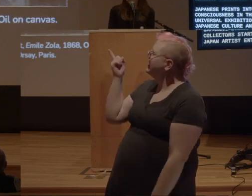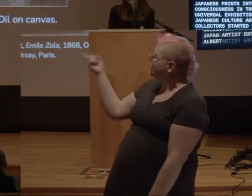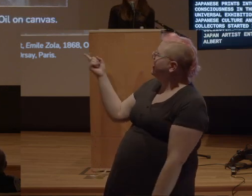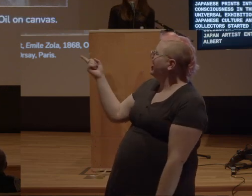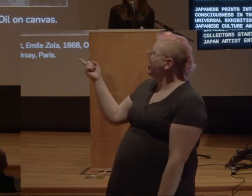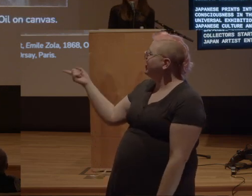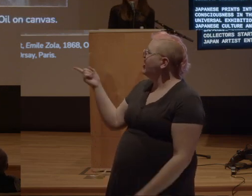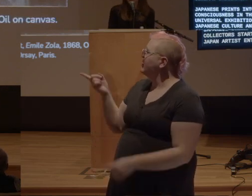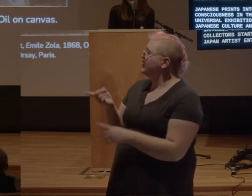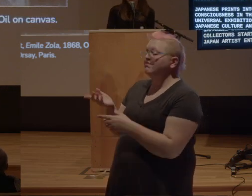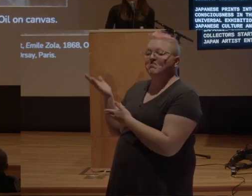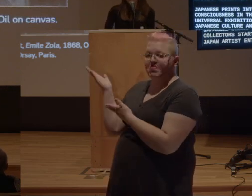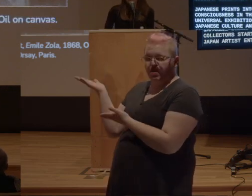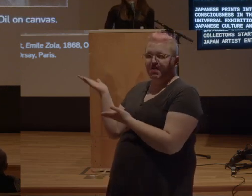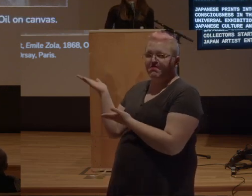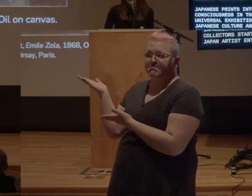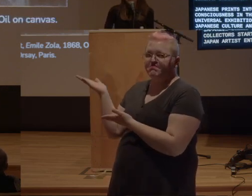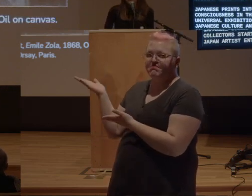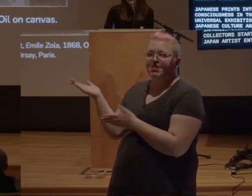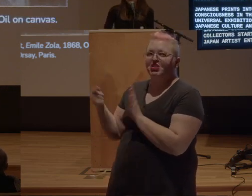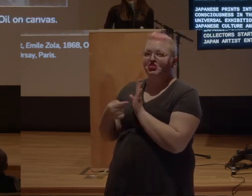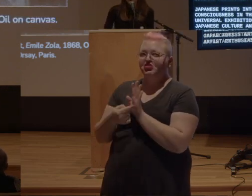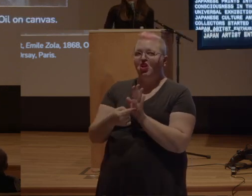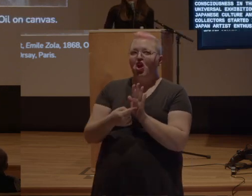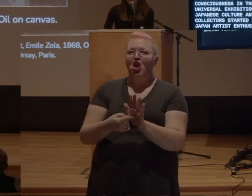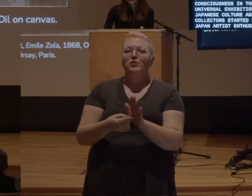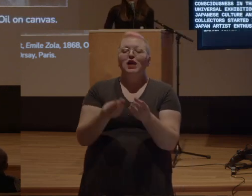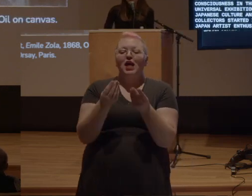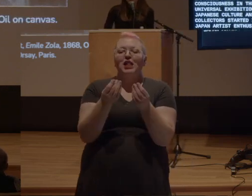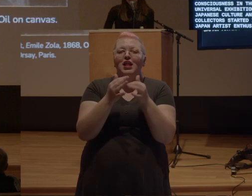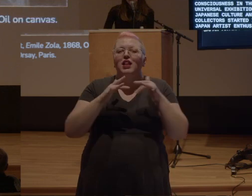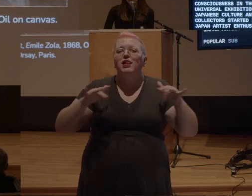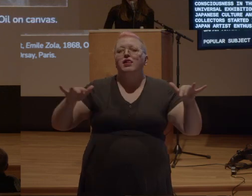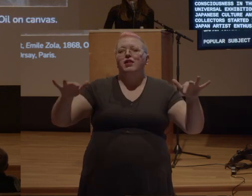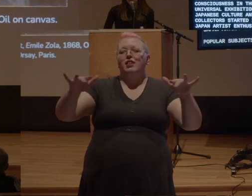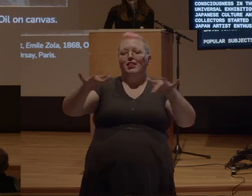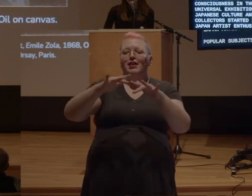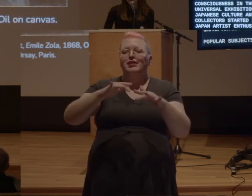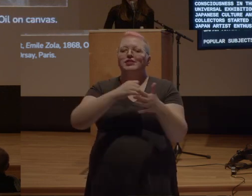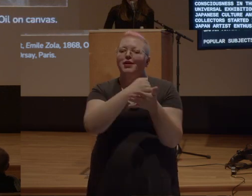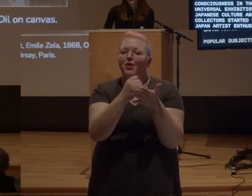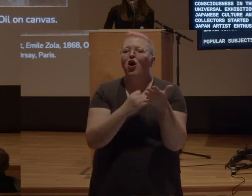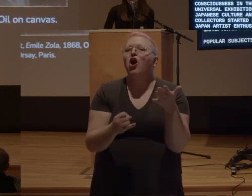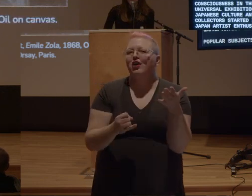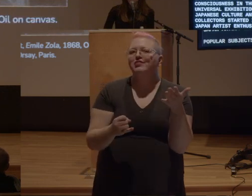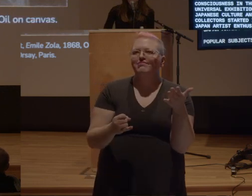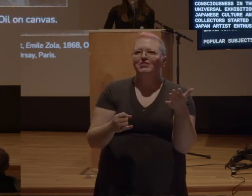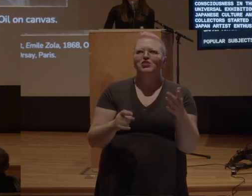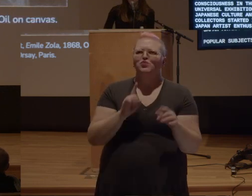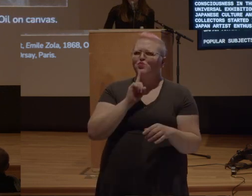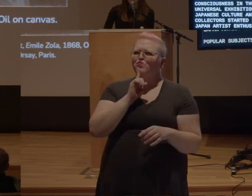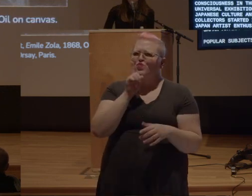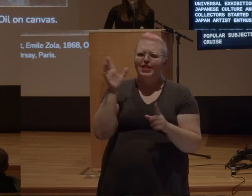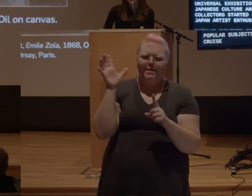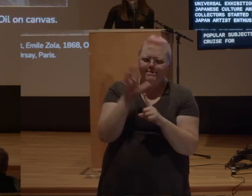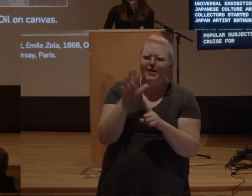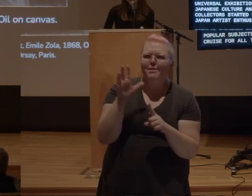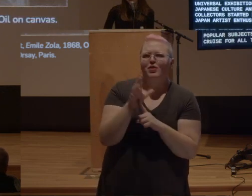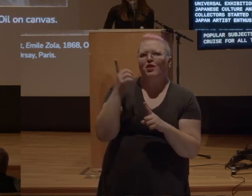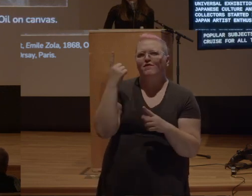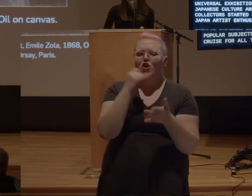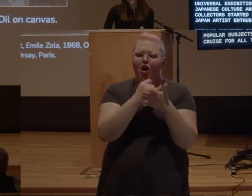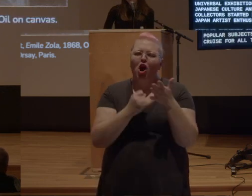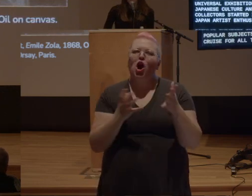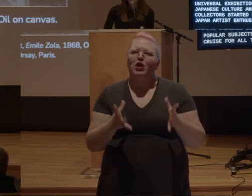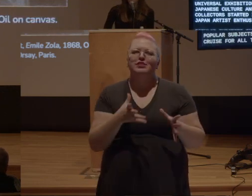McNeill Whistler demonstrates, landscapes were among the most popular subjects snapped up by collectors in the craze for all things